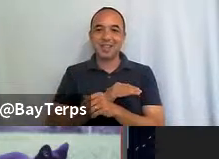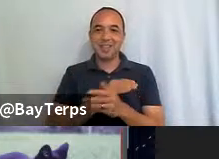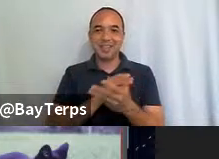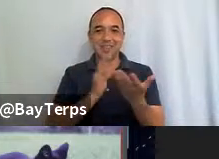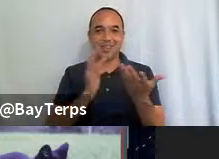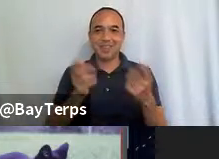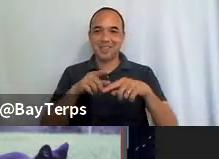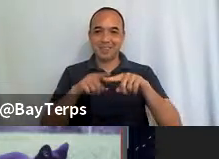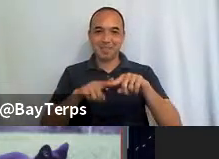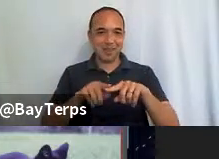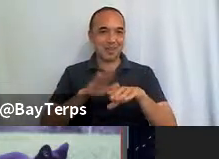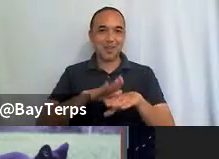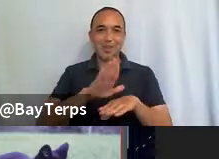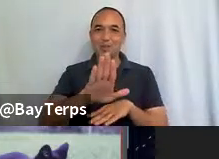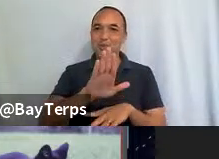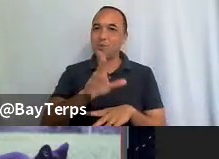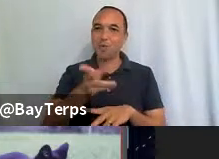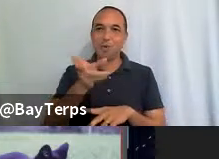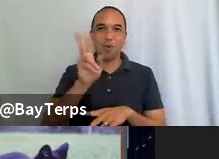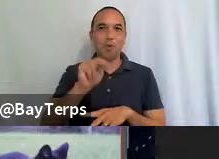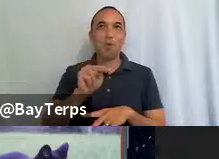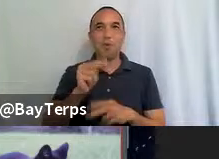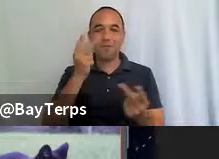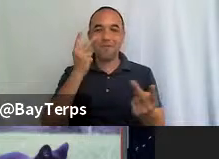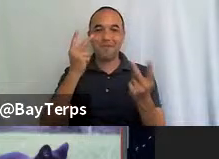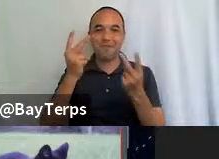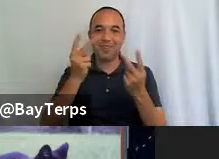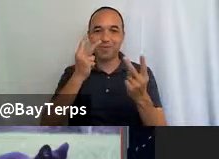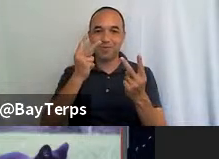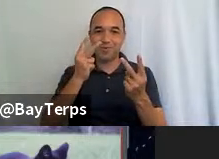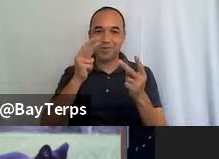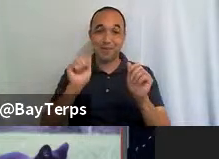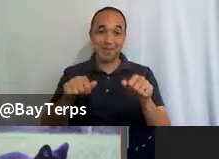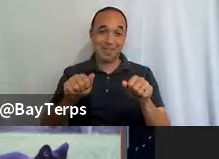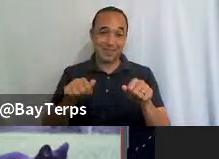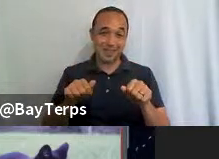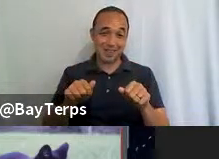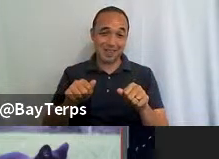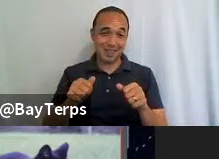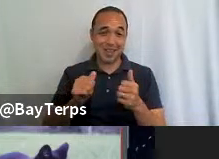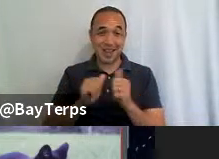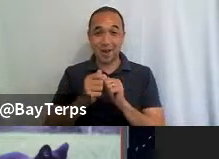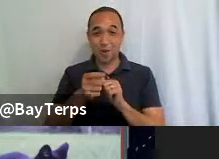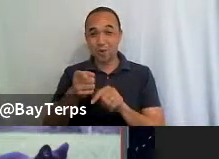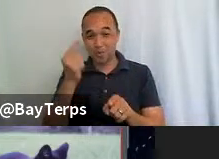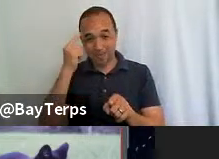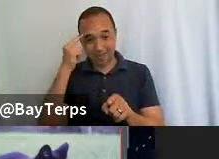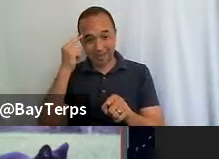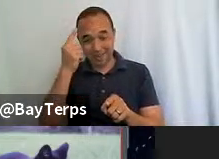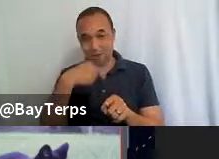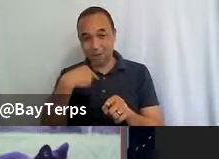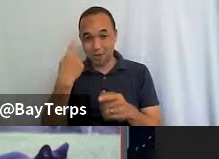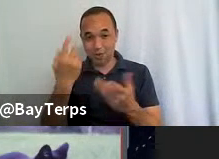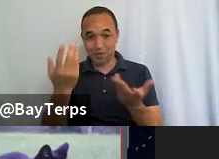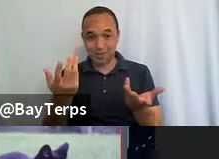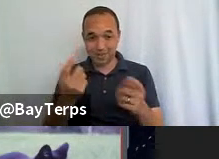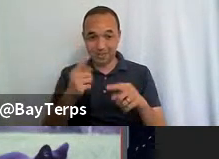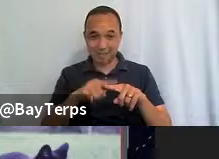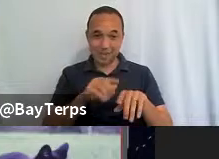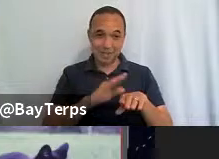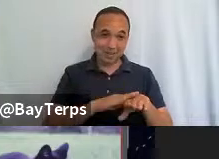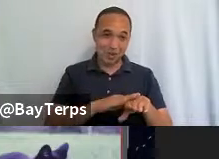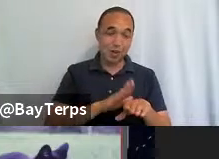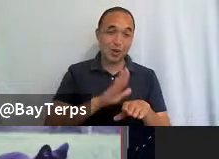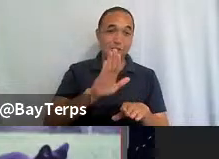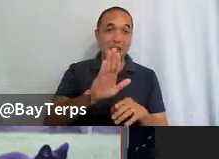own visual merit, what you think it looks like based on what it looks like in reality. And I know that